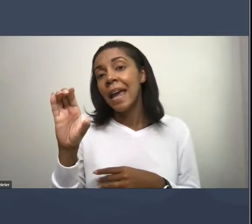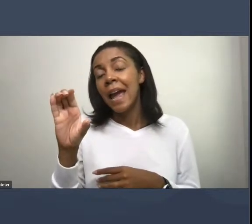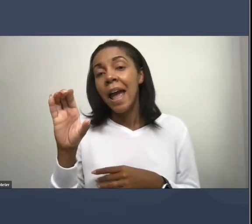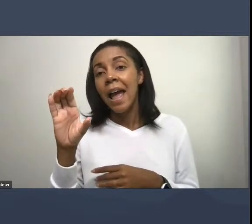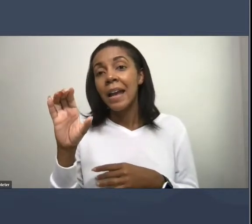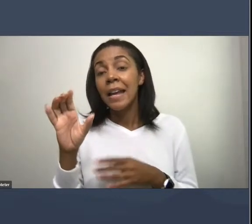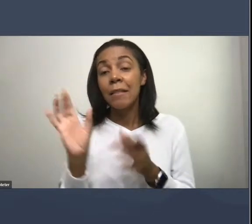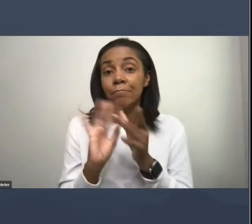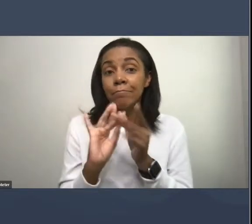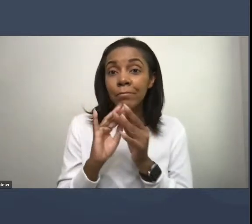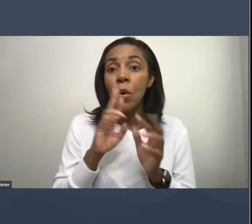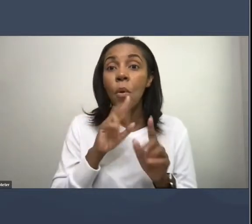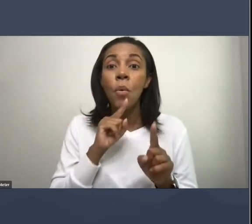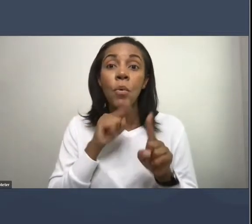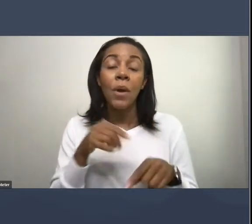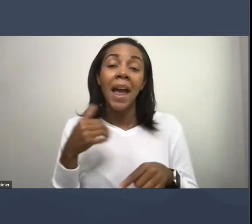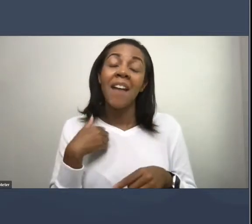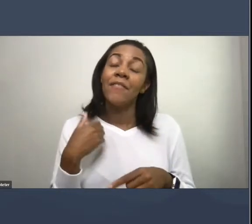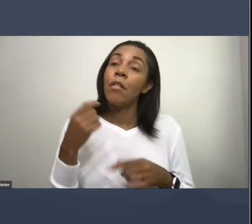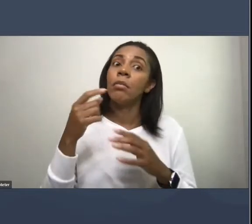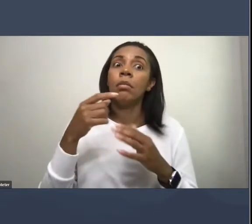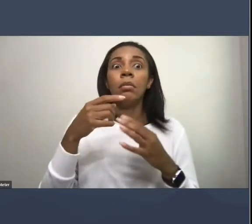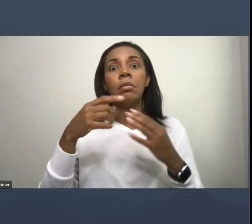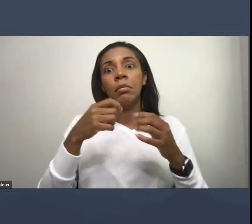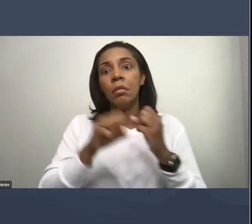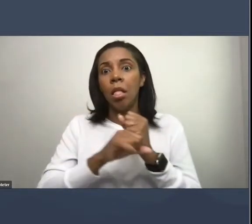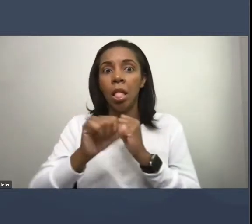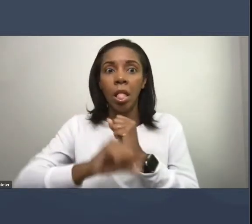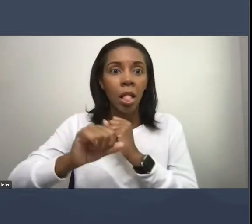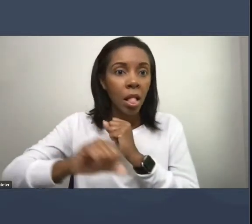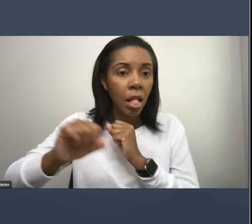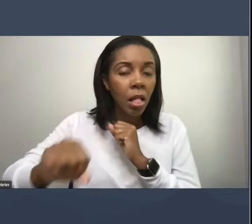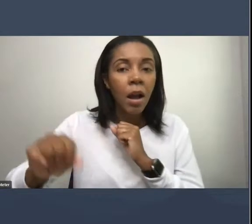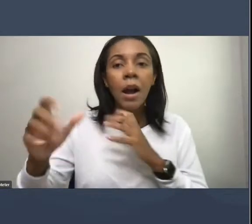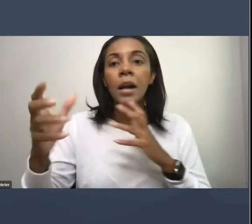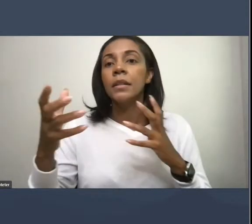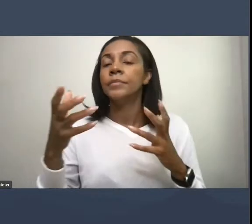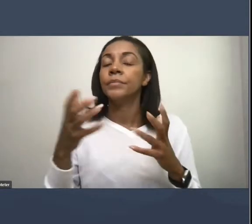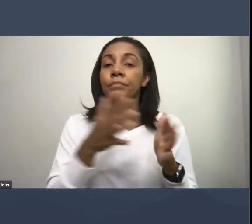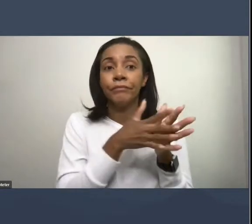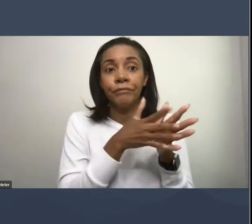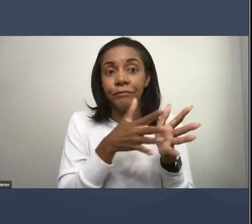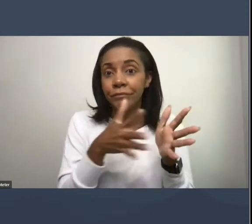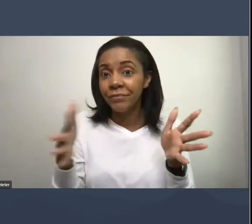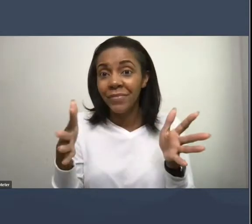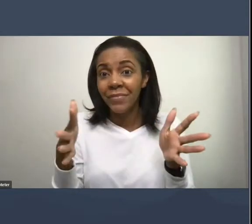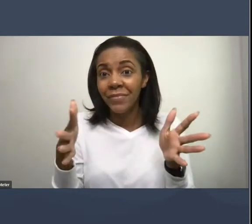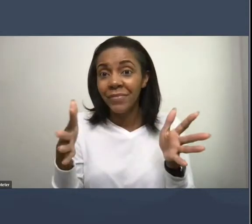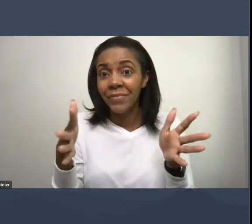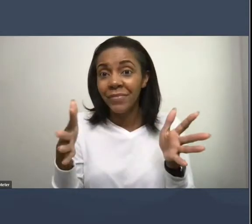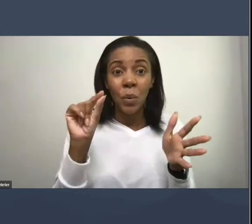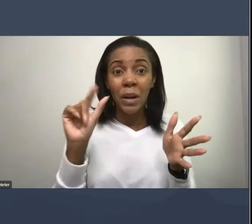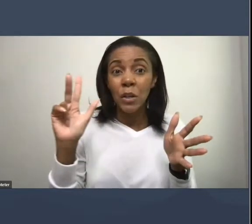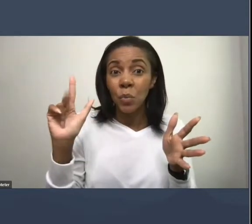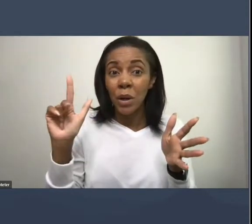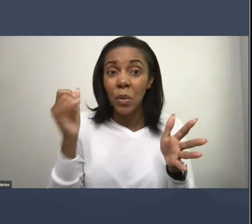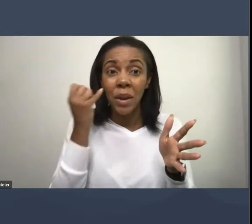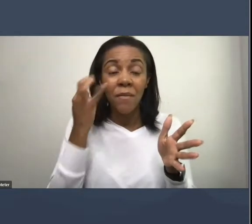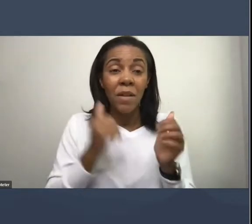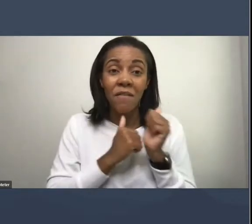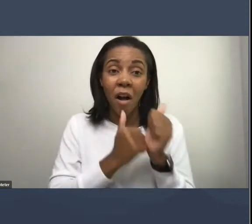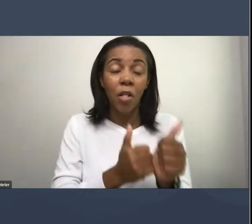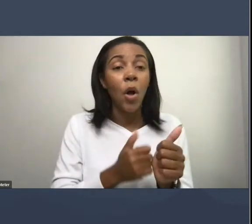duration of investigation of the site, environmental studies, et cetera, that would take us out to roughly 2023 if we just followed that